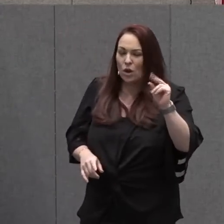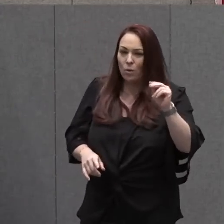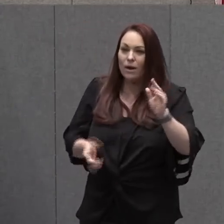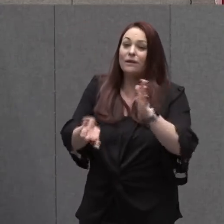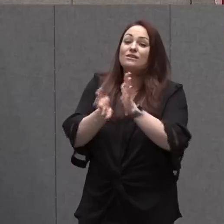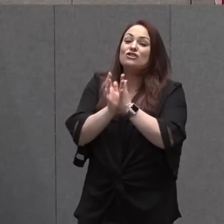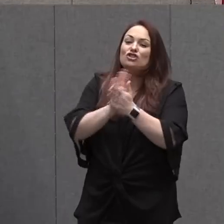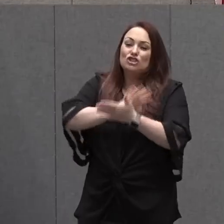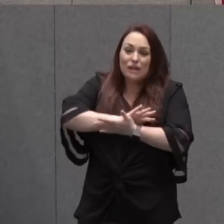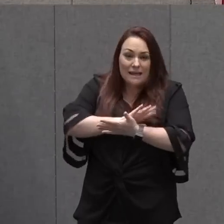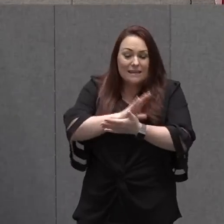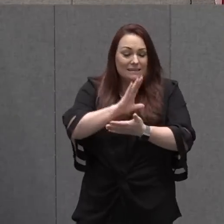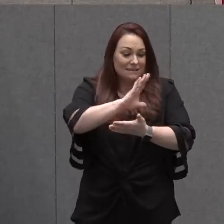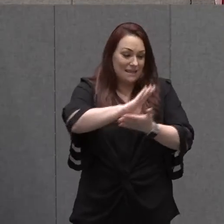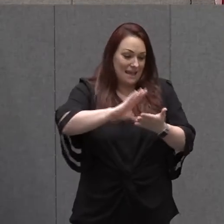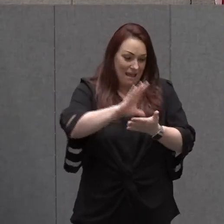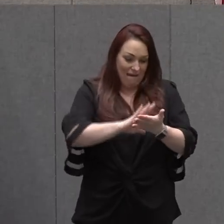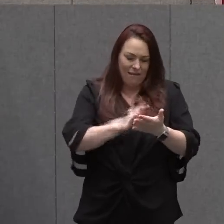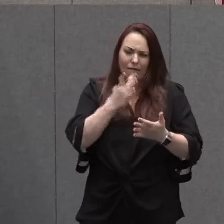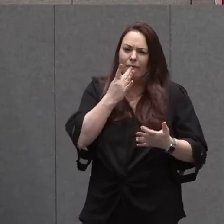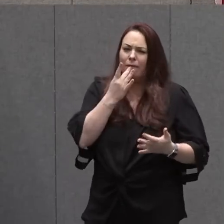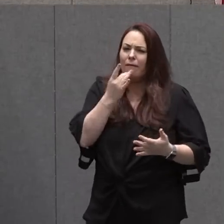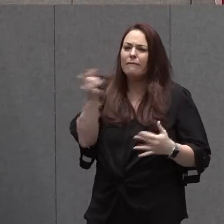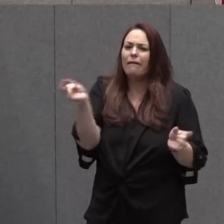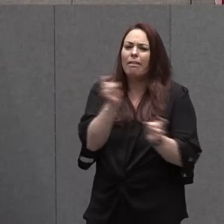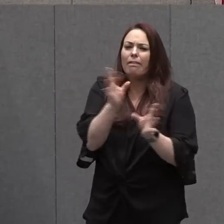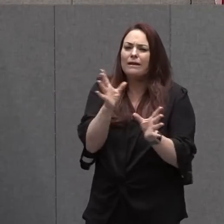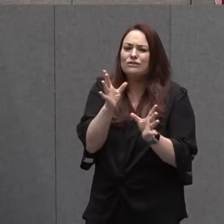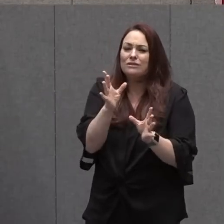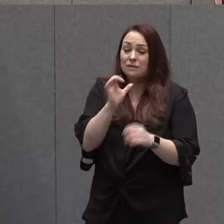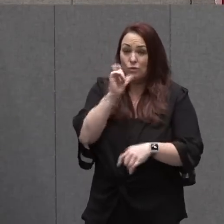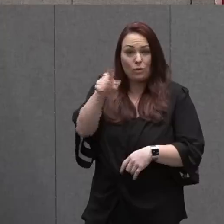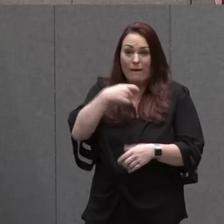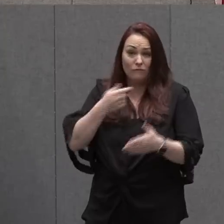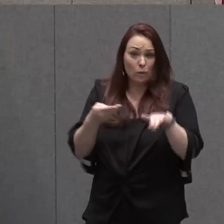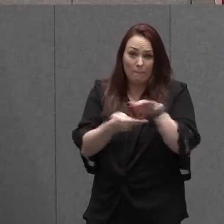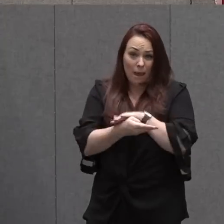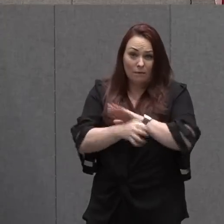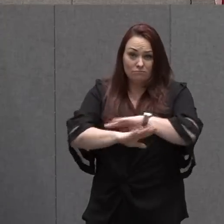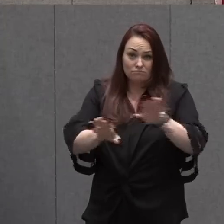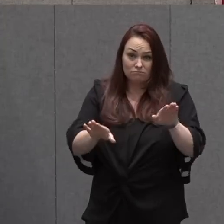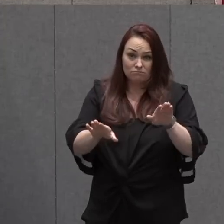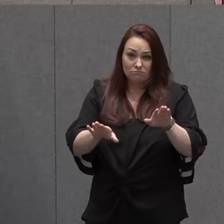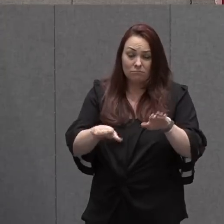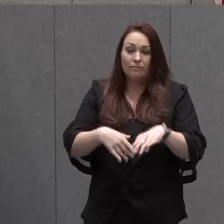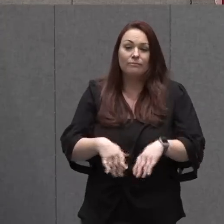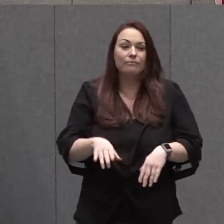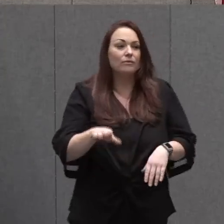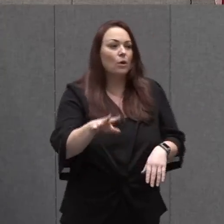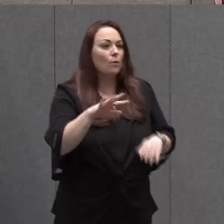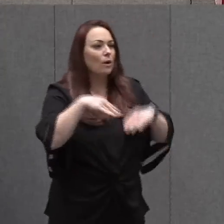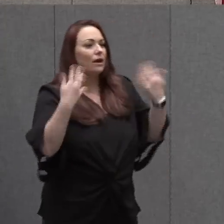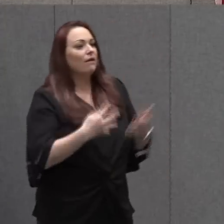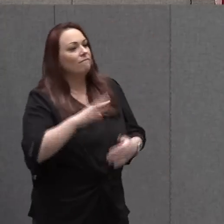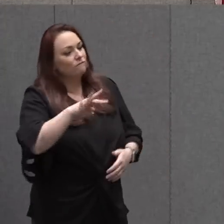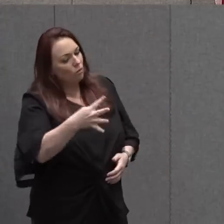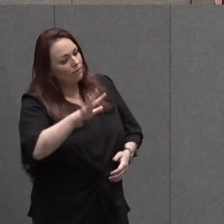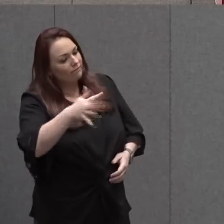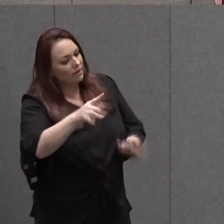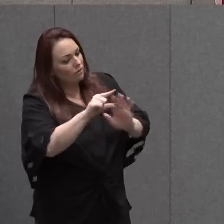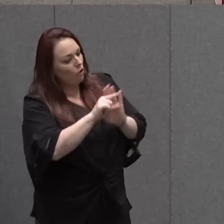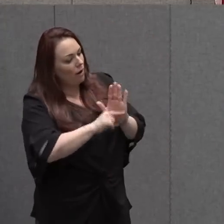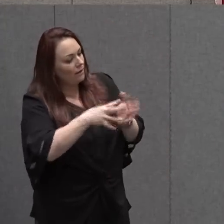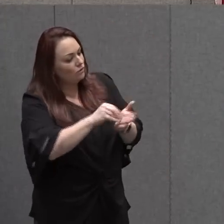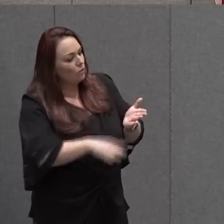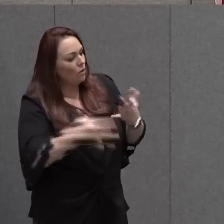cheesecake that is delicious and you don't have to bake it. Look, we're here for our 4th and 5th grade students. We don't want to spend our time talking